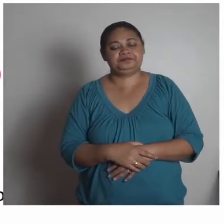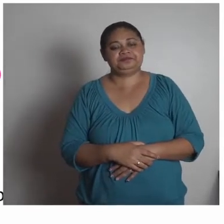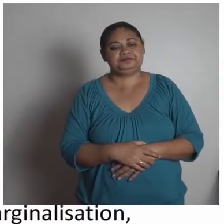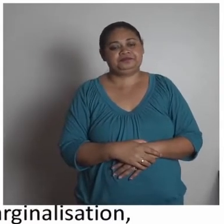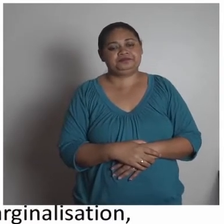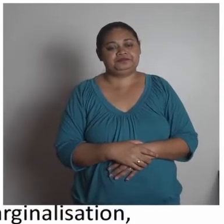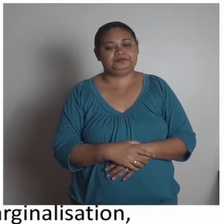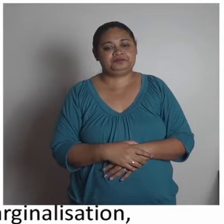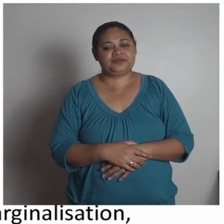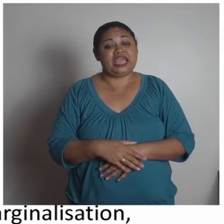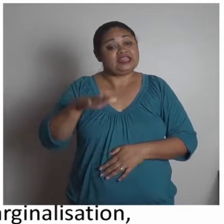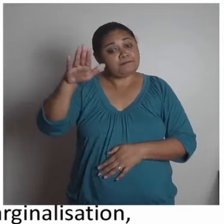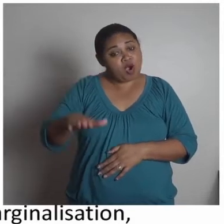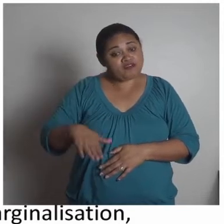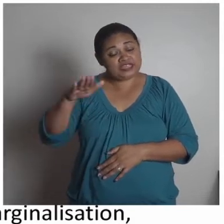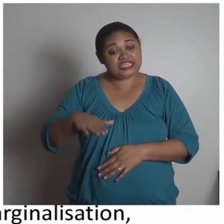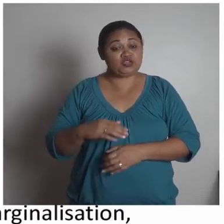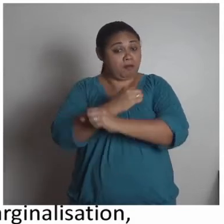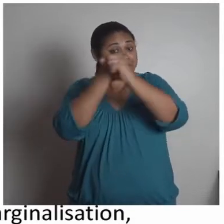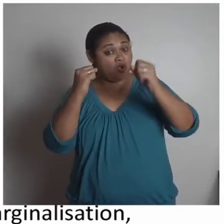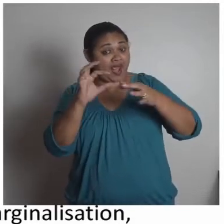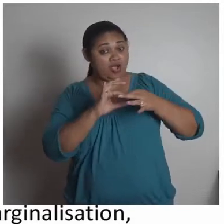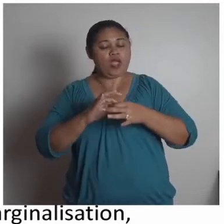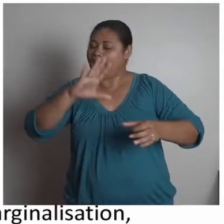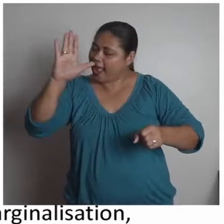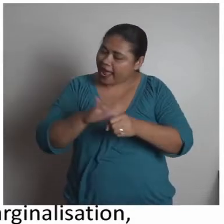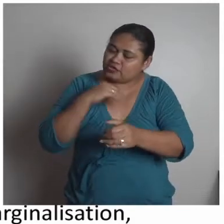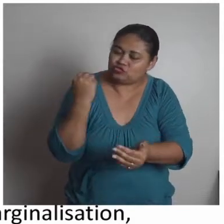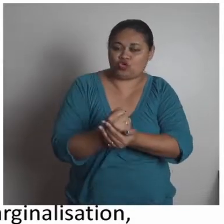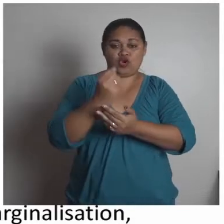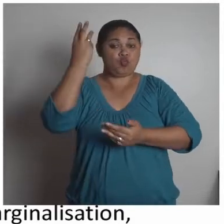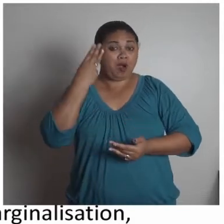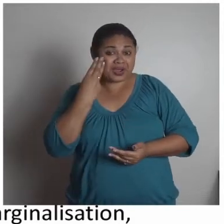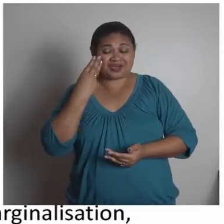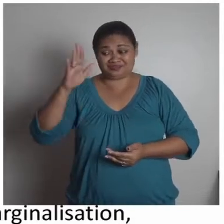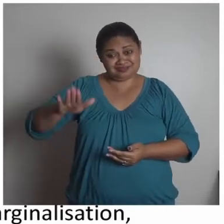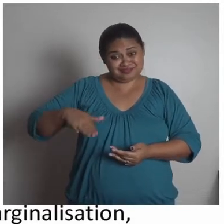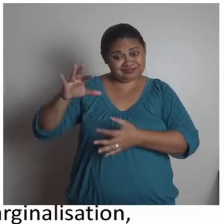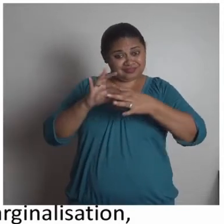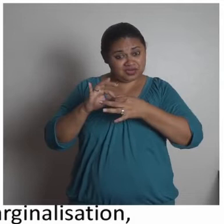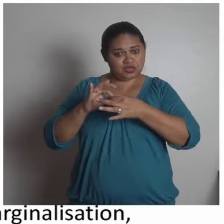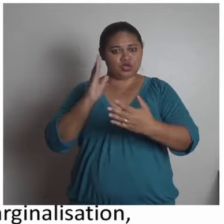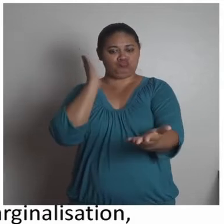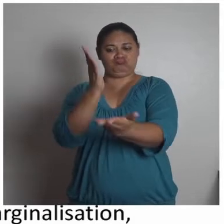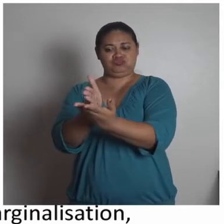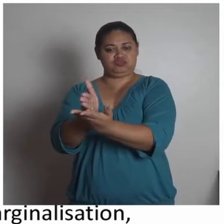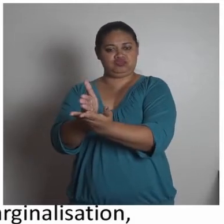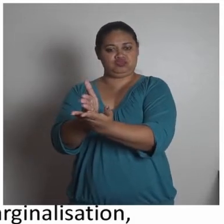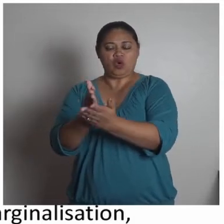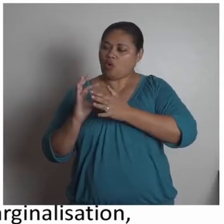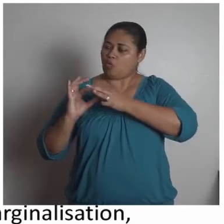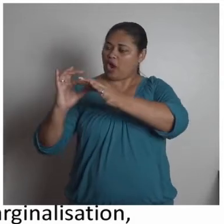couple of slides is to say, in the Poverty to Power network, for instance, we are ensuring that women